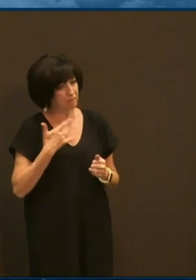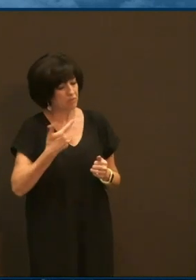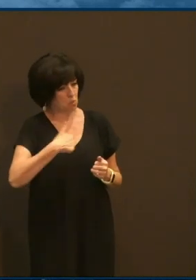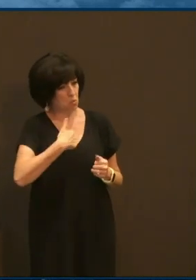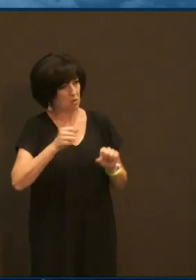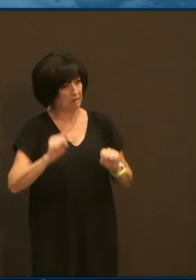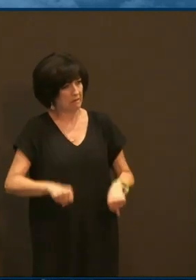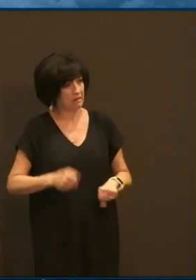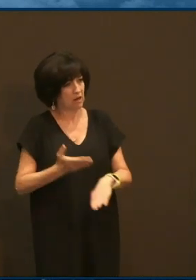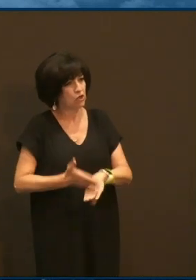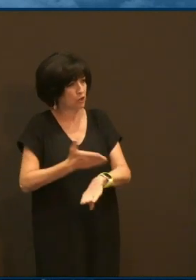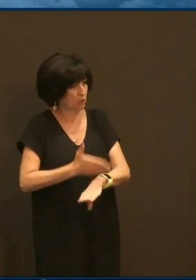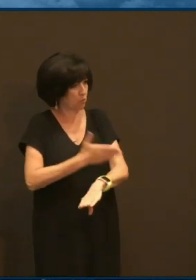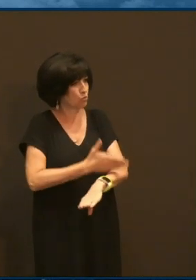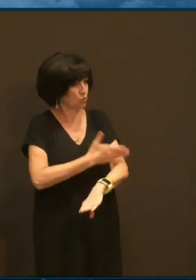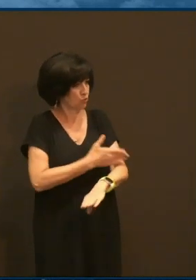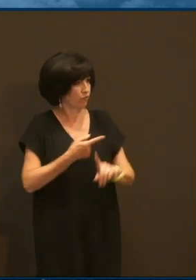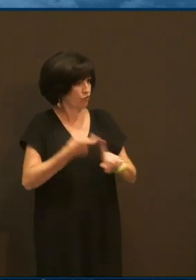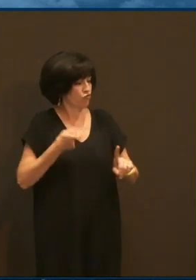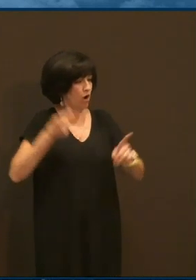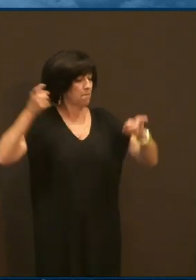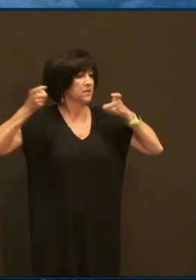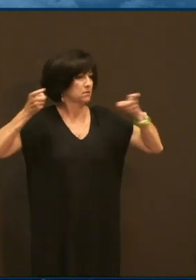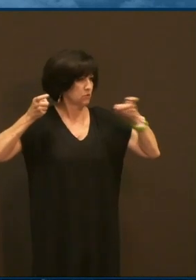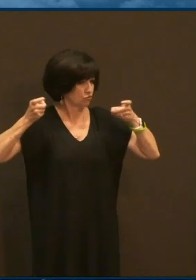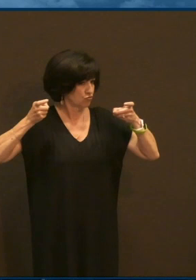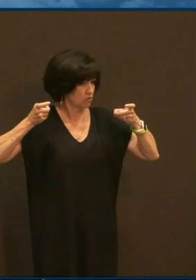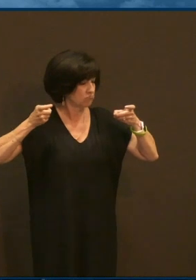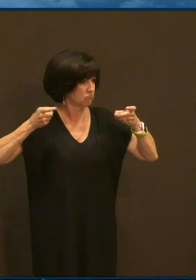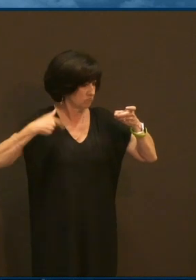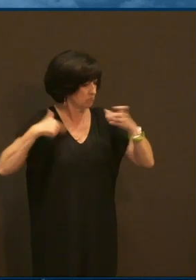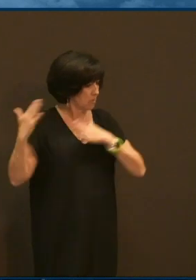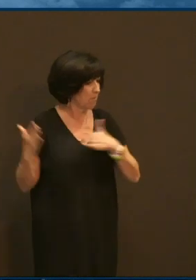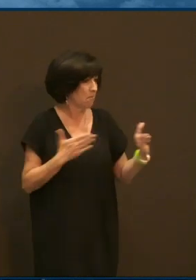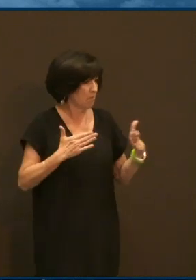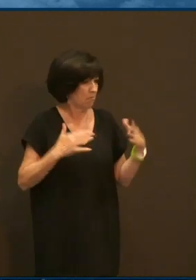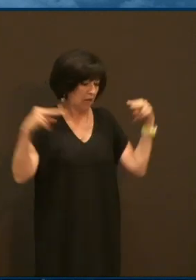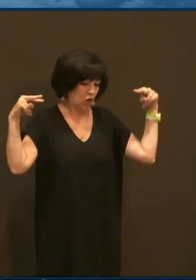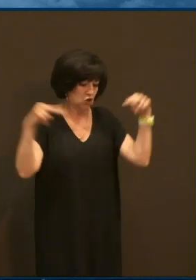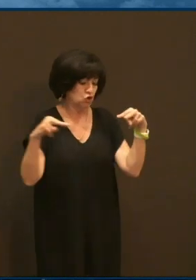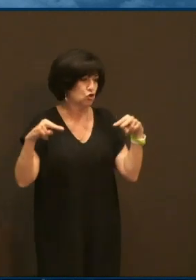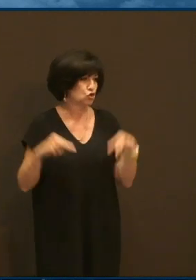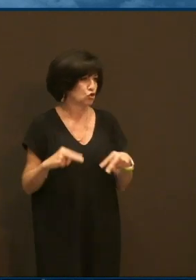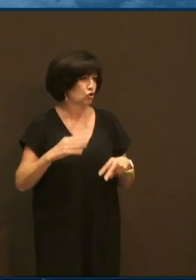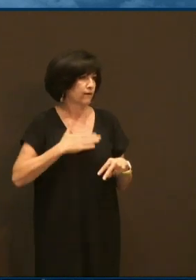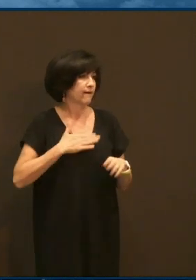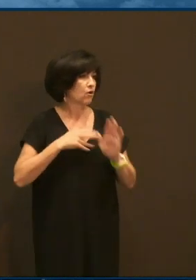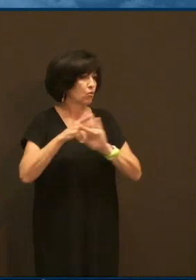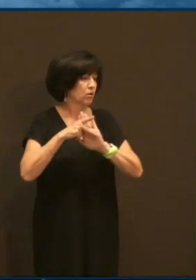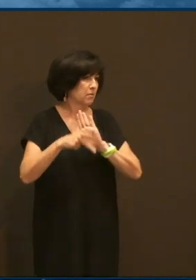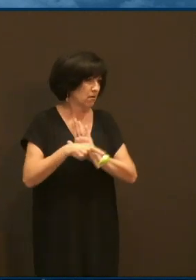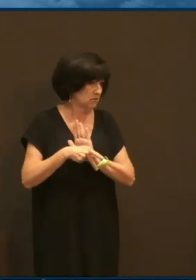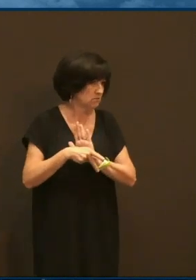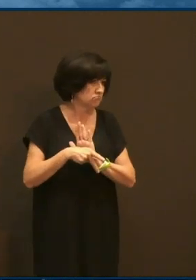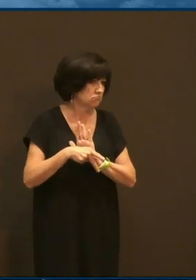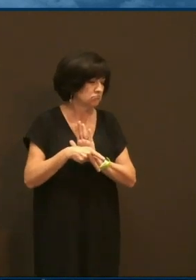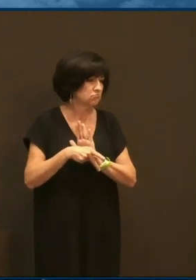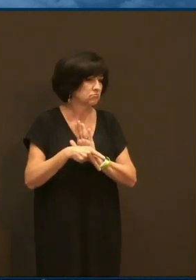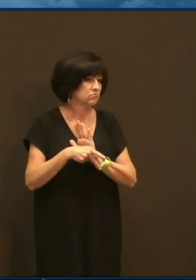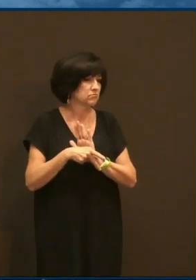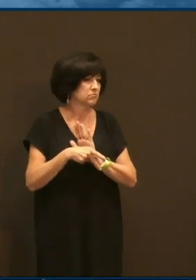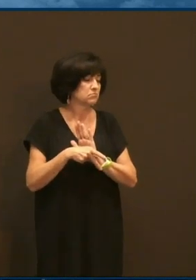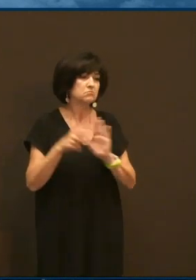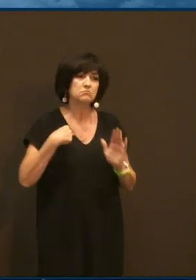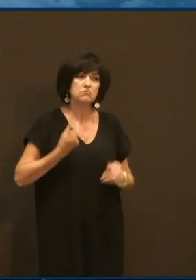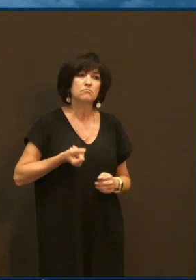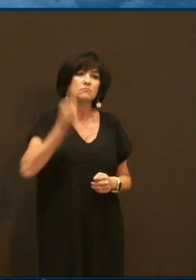be made administratively, and we'll be taking a look at that. I think it's important for the public to know within